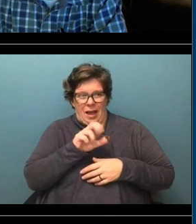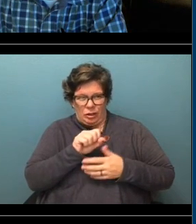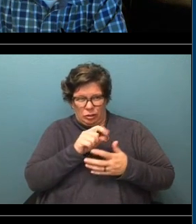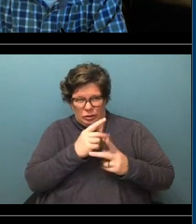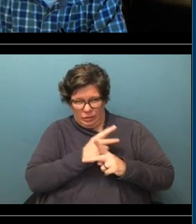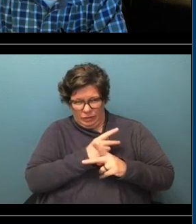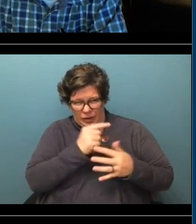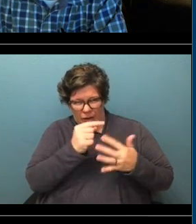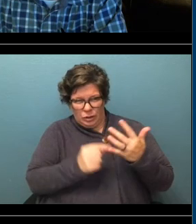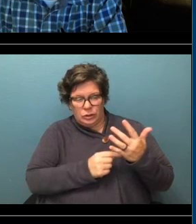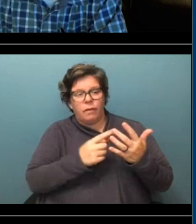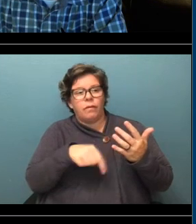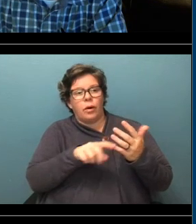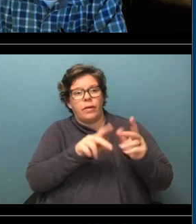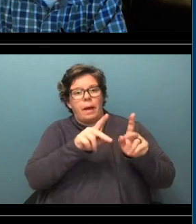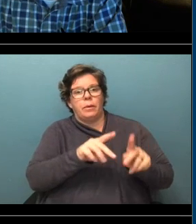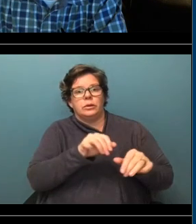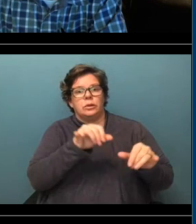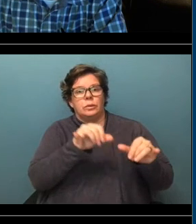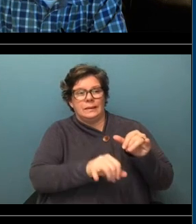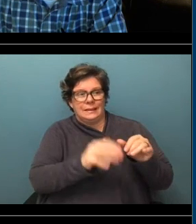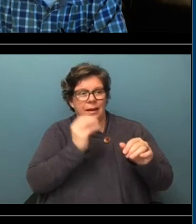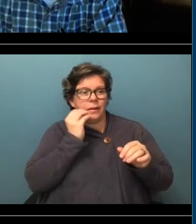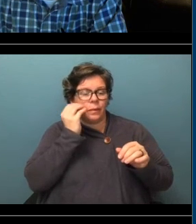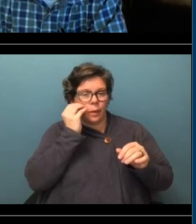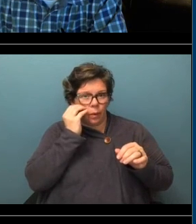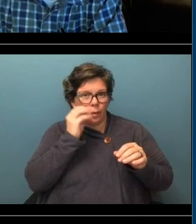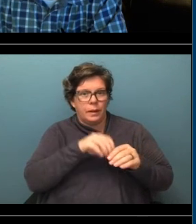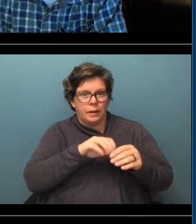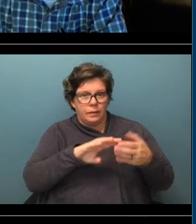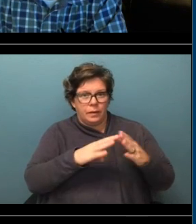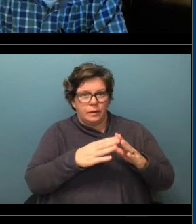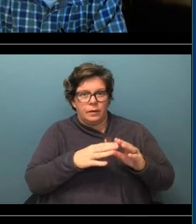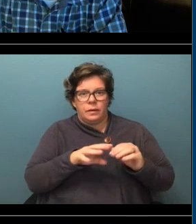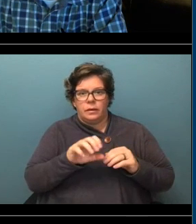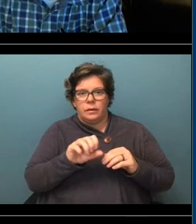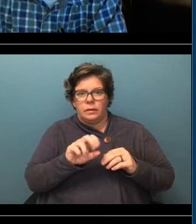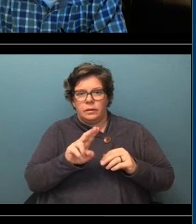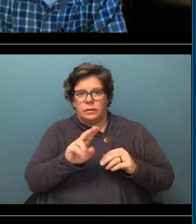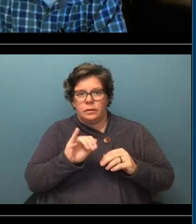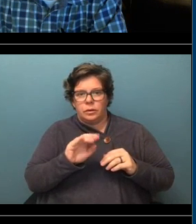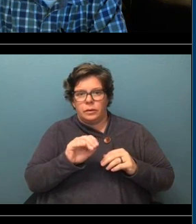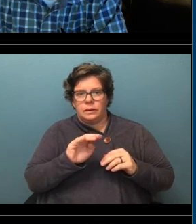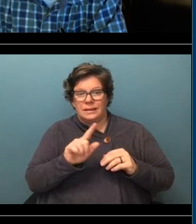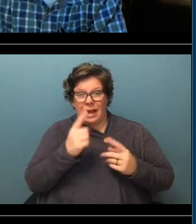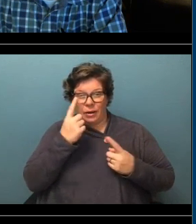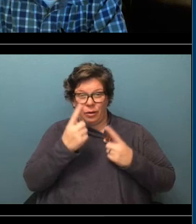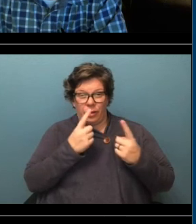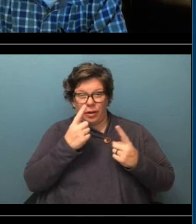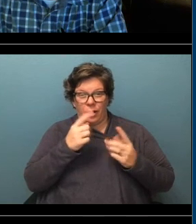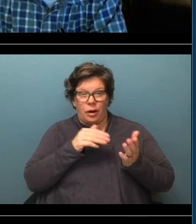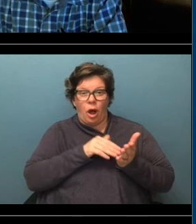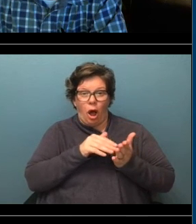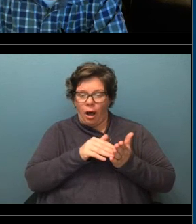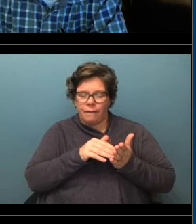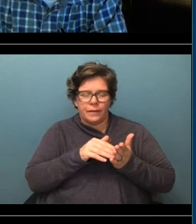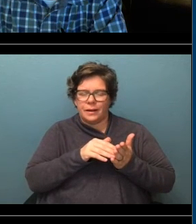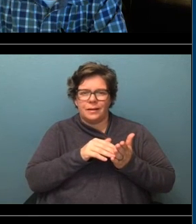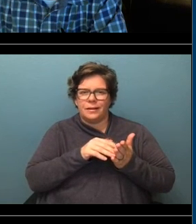existence in the community in their homes. Suicidal thoughts are often a symptom of a bigger